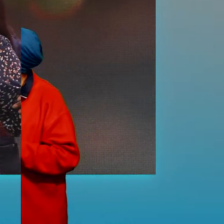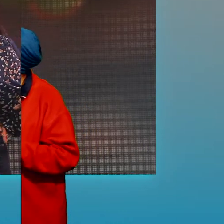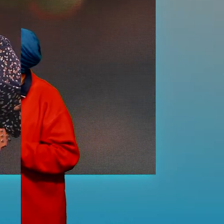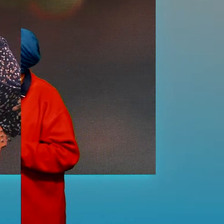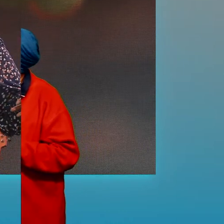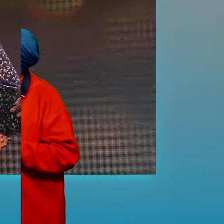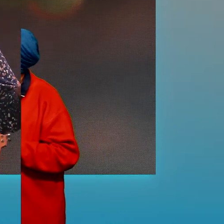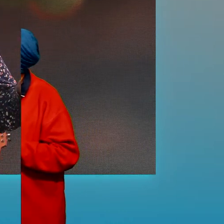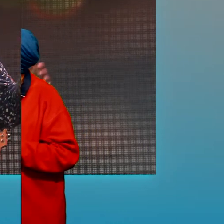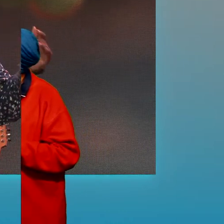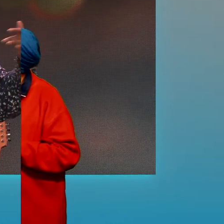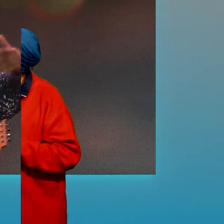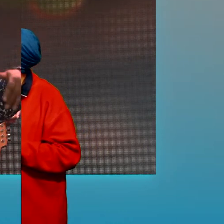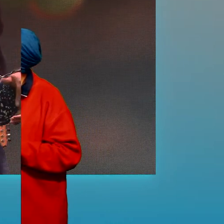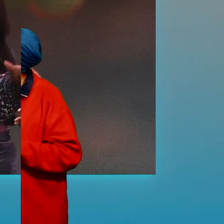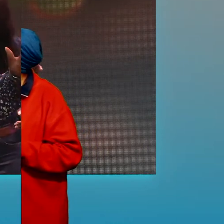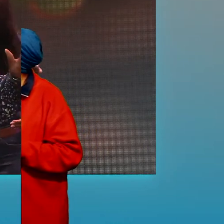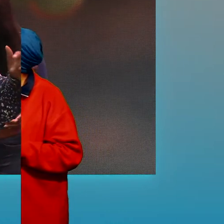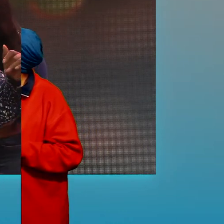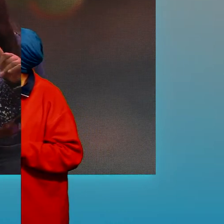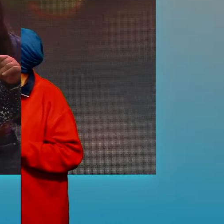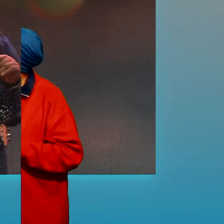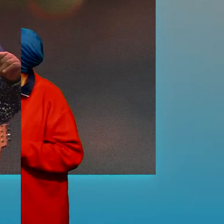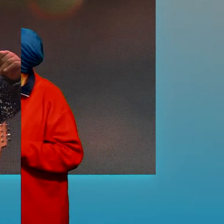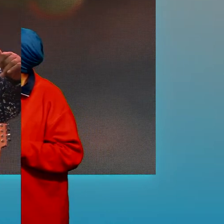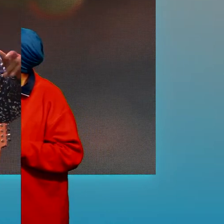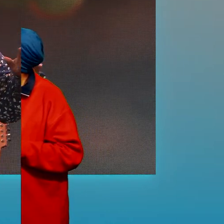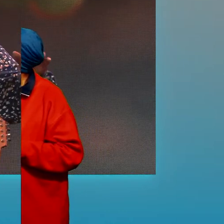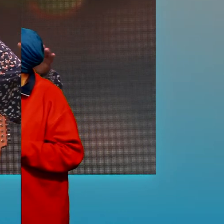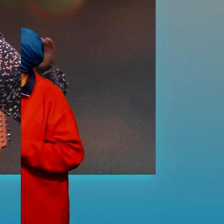Others are saying, Lord,